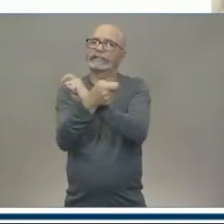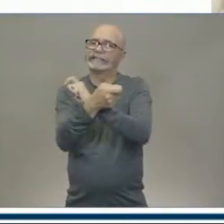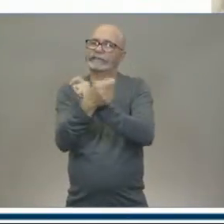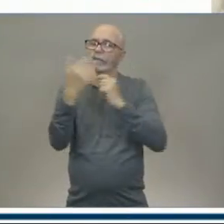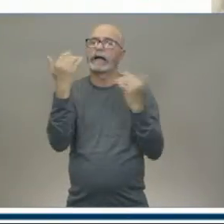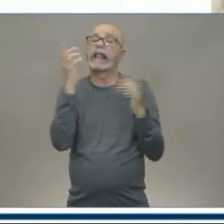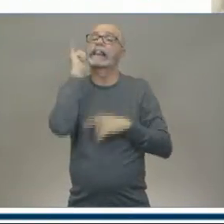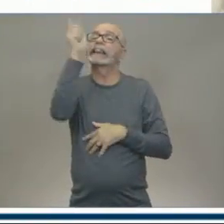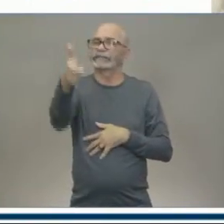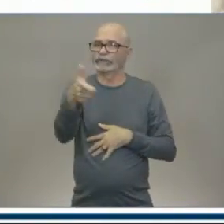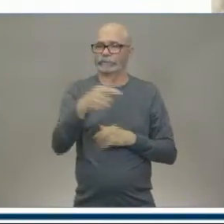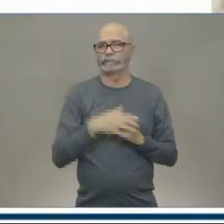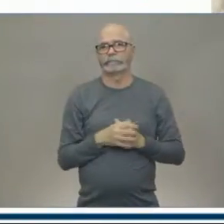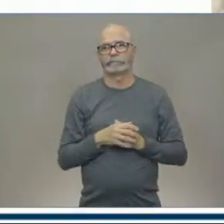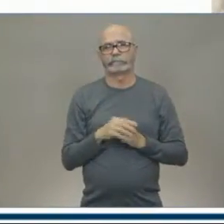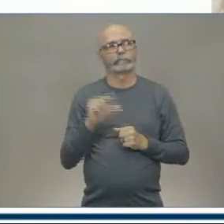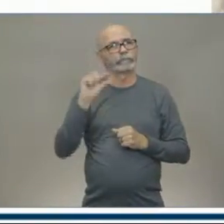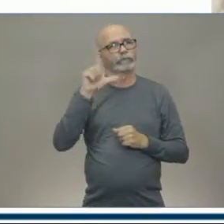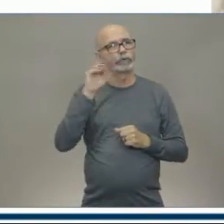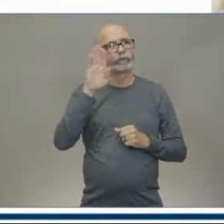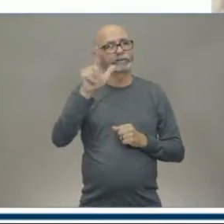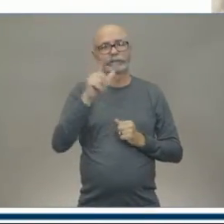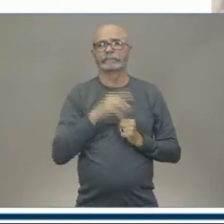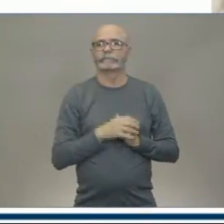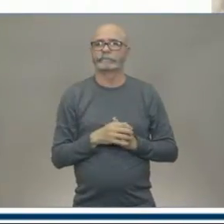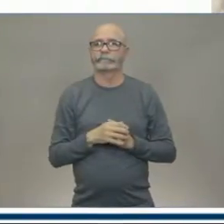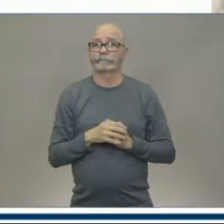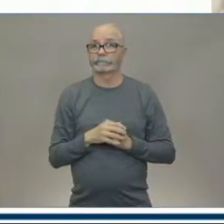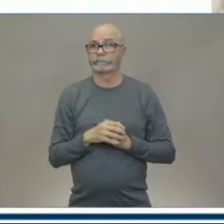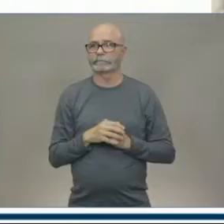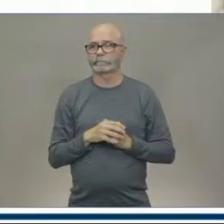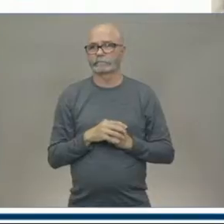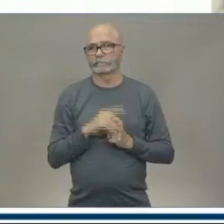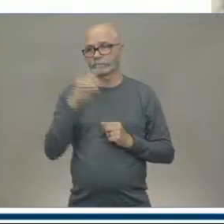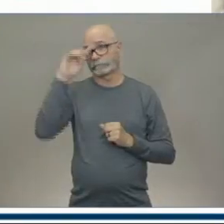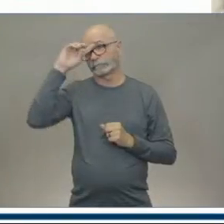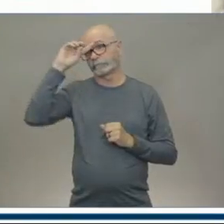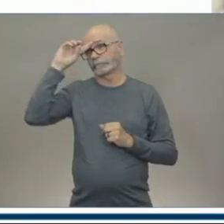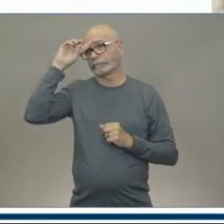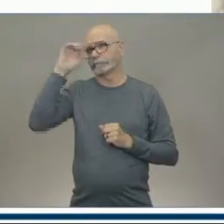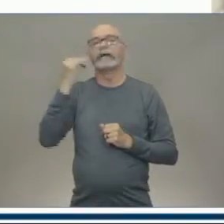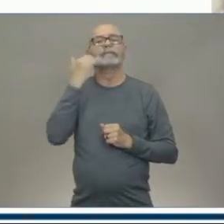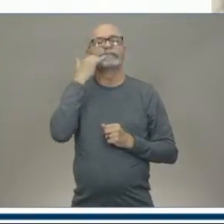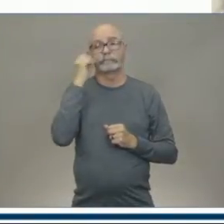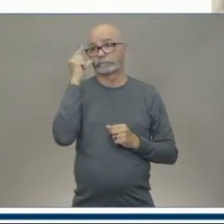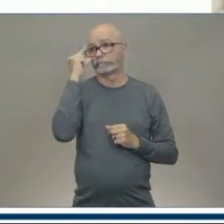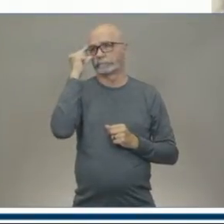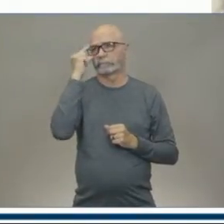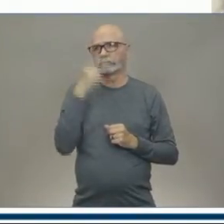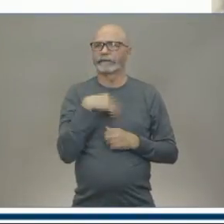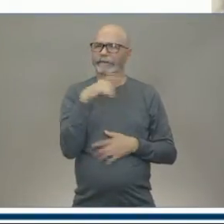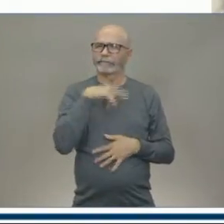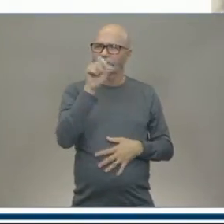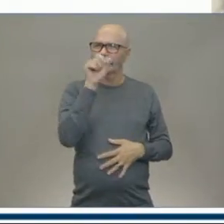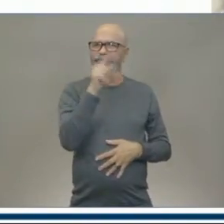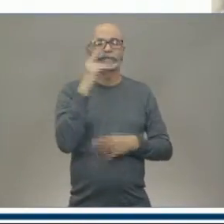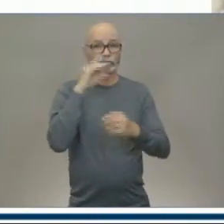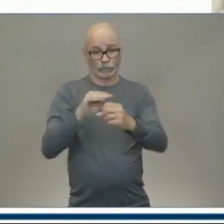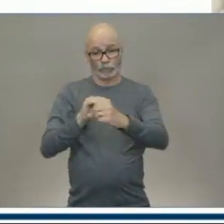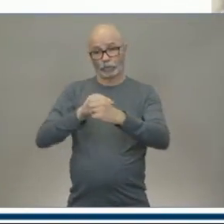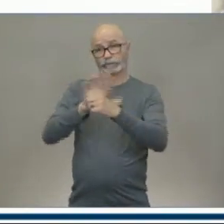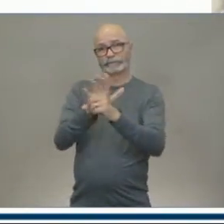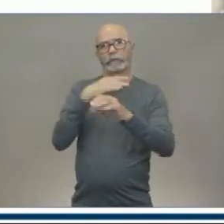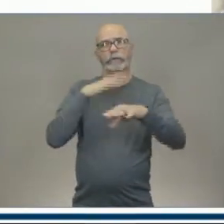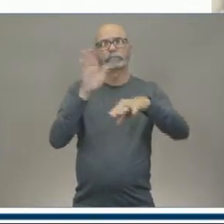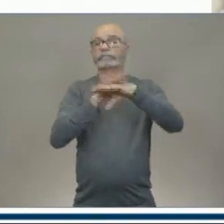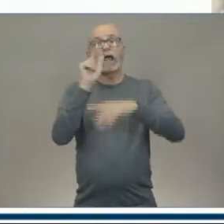Global. Thank you. I just want to ask about uptake on the COVID-19 alert app here in Canada and as well as in Nova Scotia. It doesn't seem